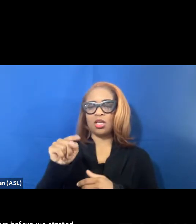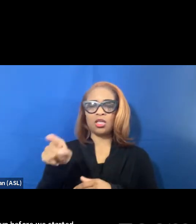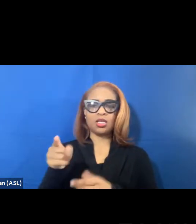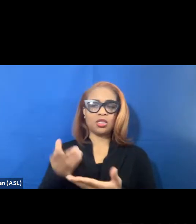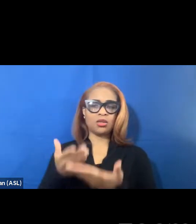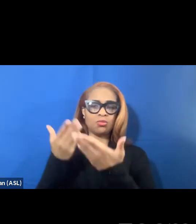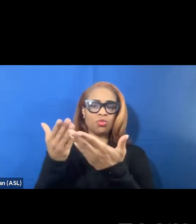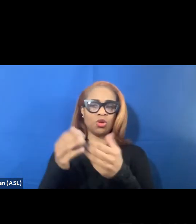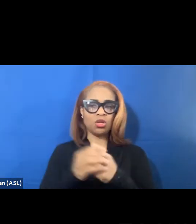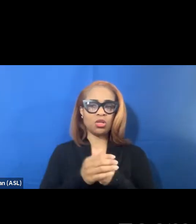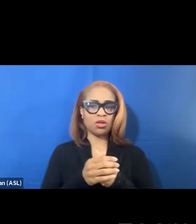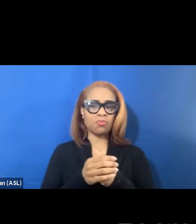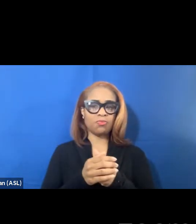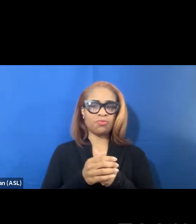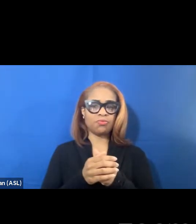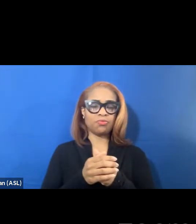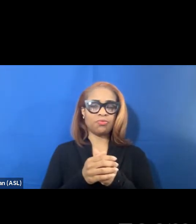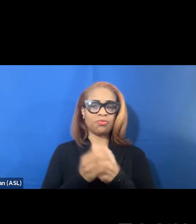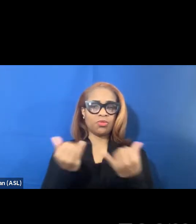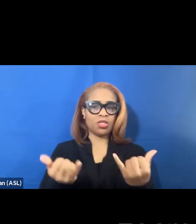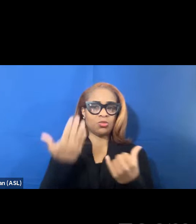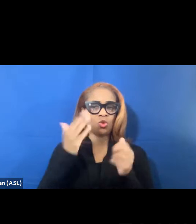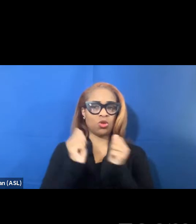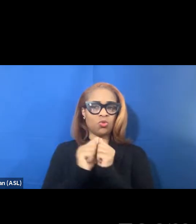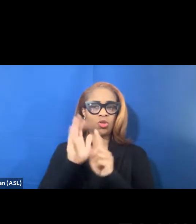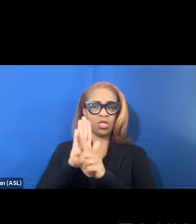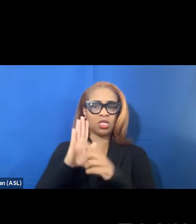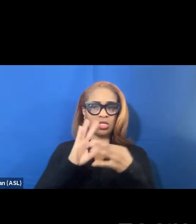uh his comment this morning